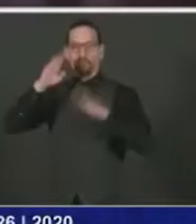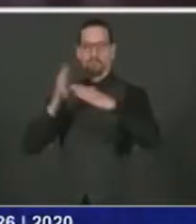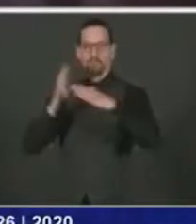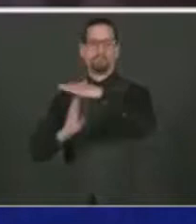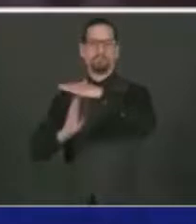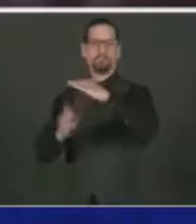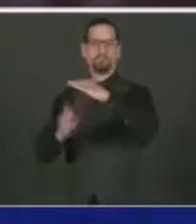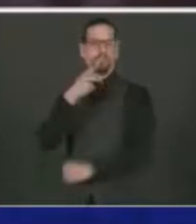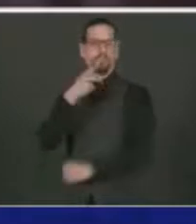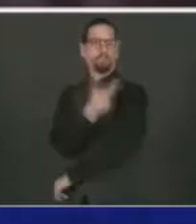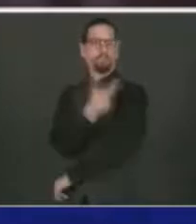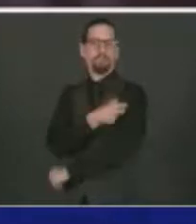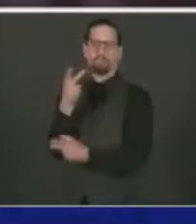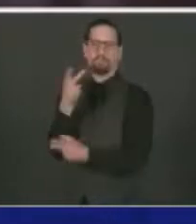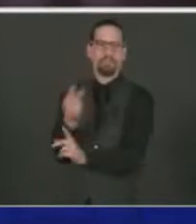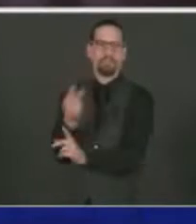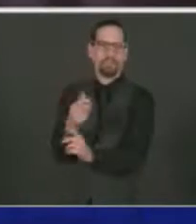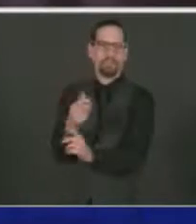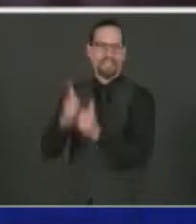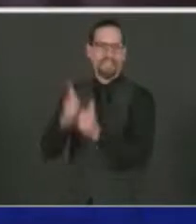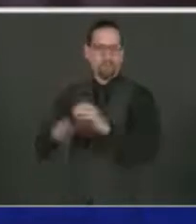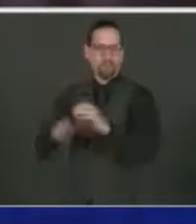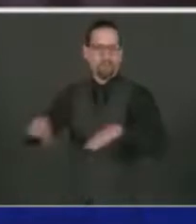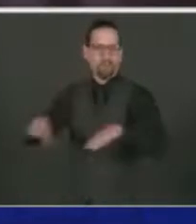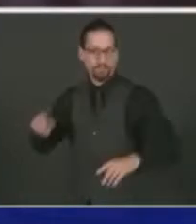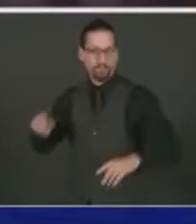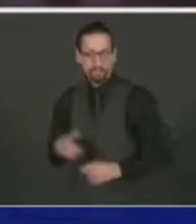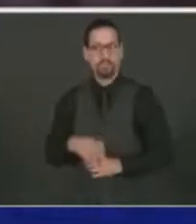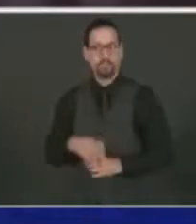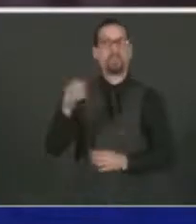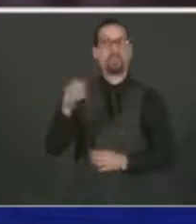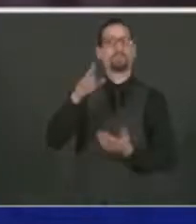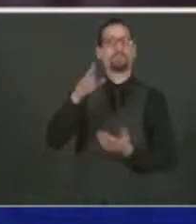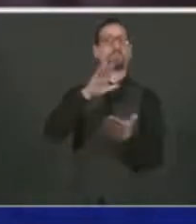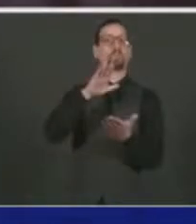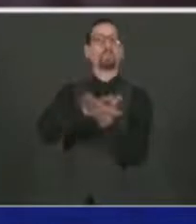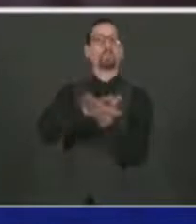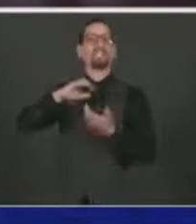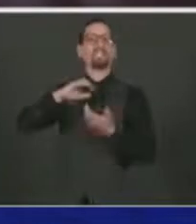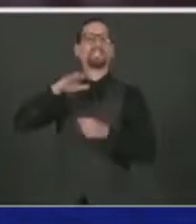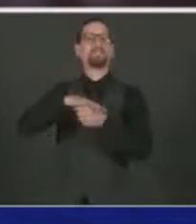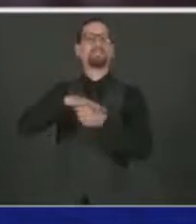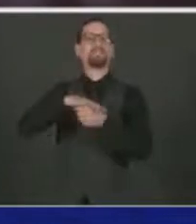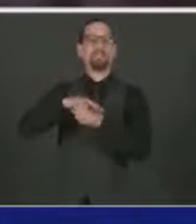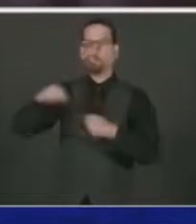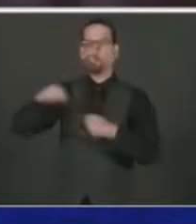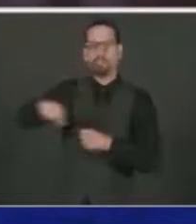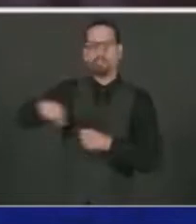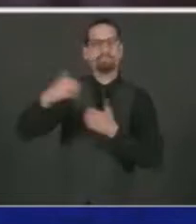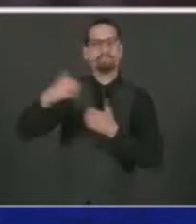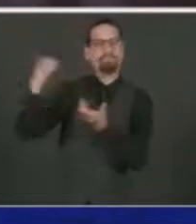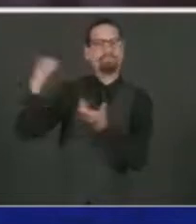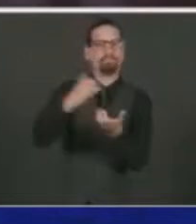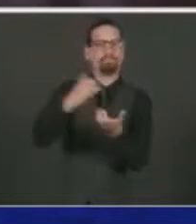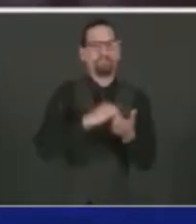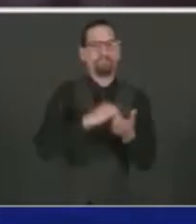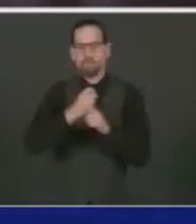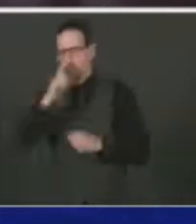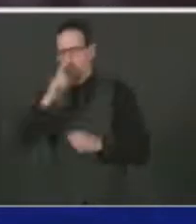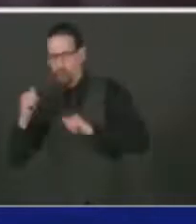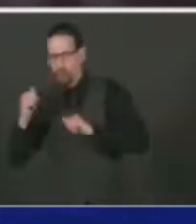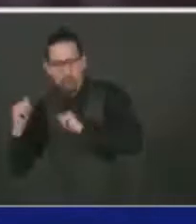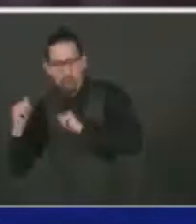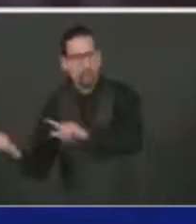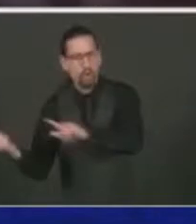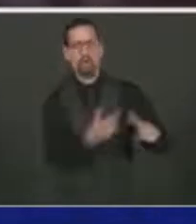sure every child gets immunized, everyone. Rich, poor, black, white, undocumented immigrant, regardless of